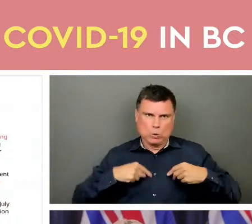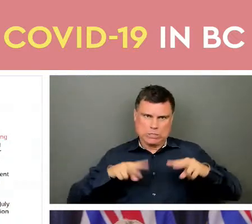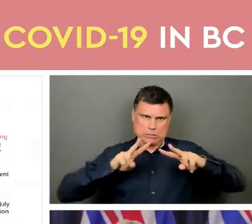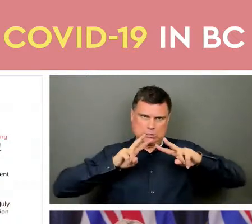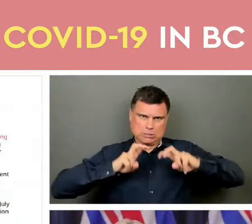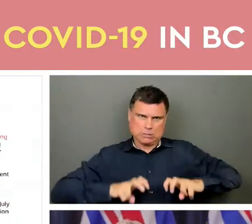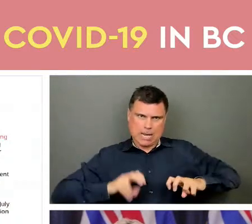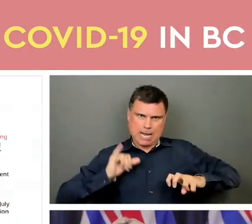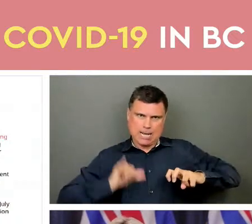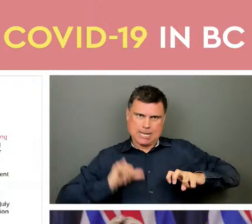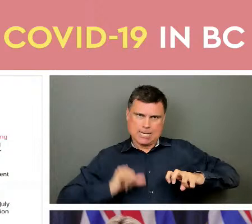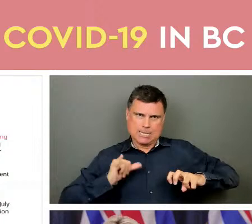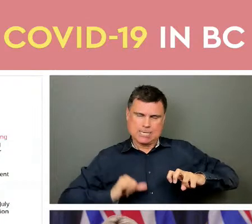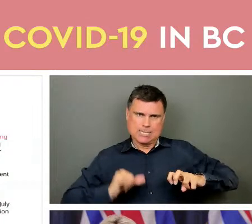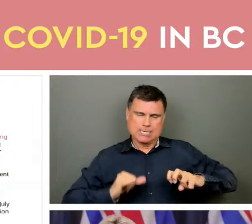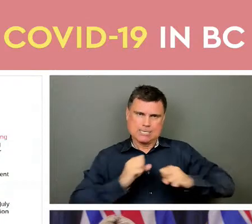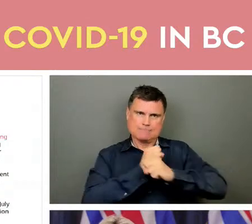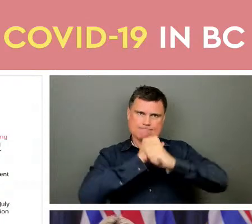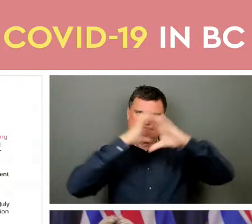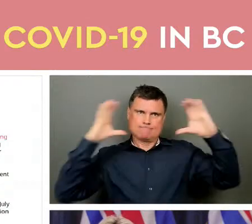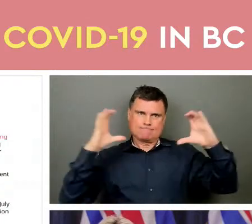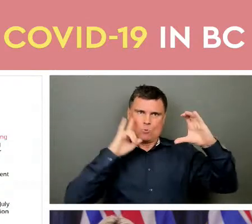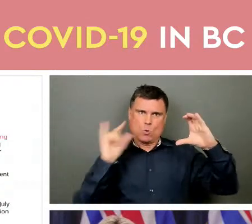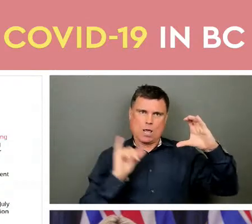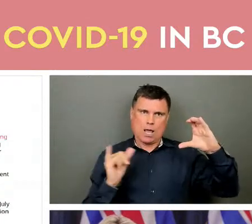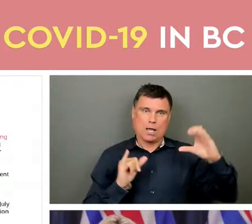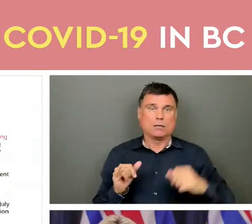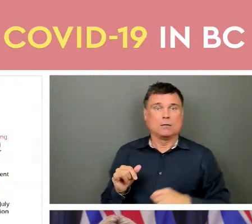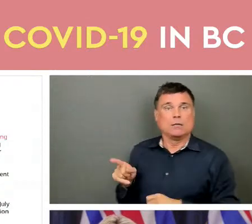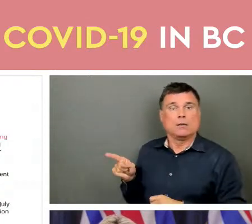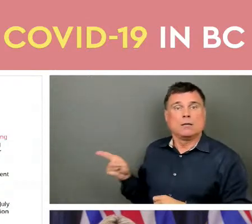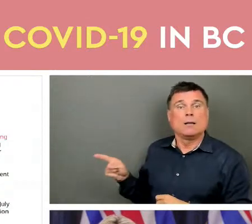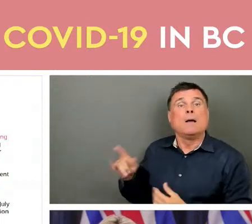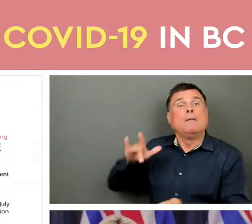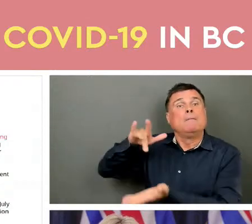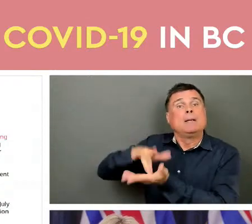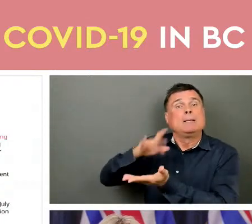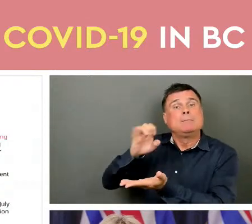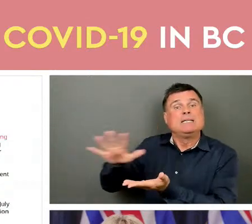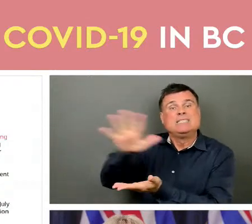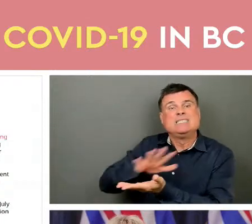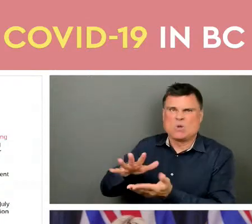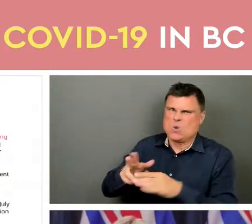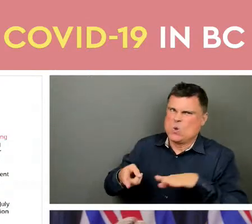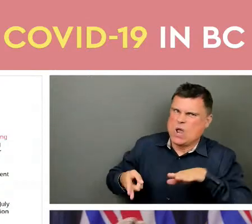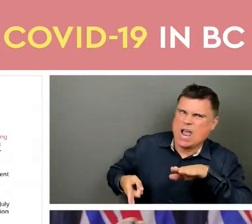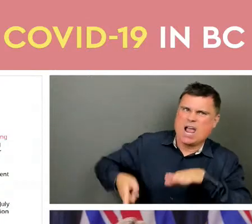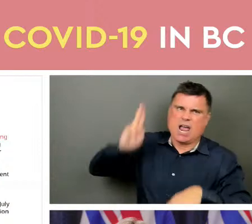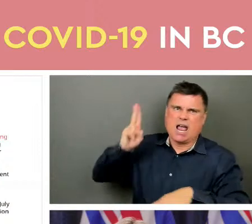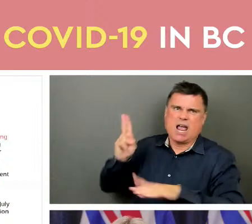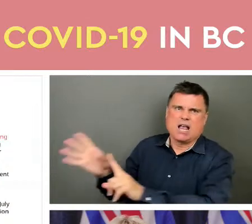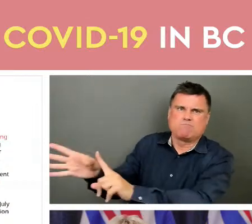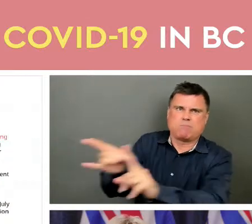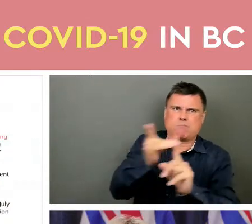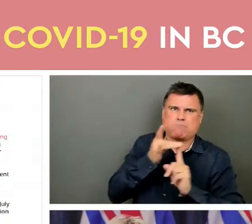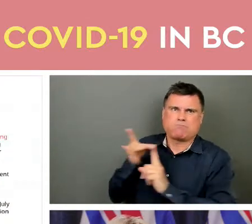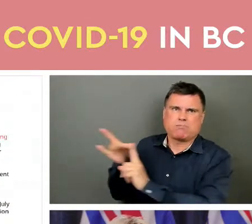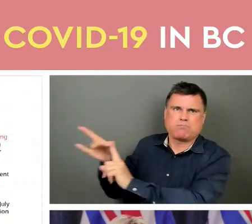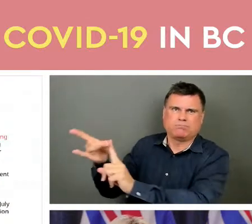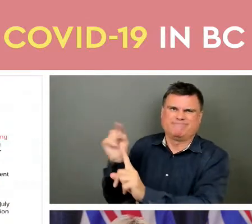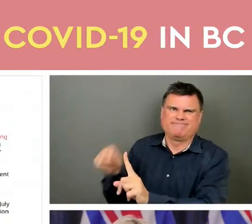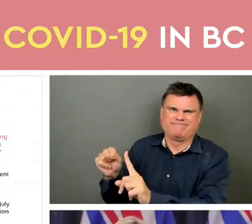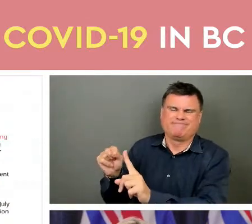here with that higher than expected rate in interior health in July and August, in the context of